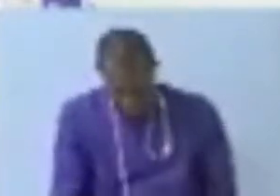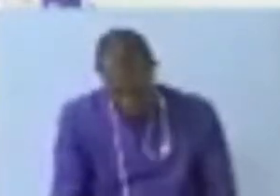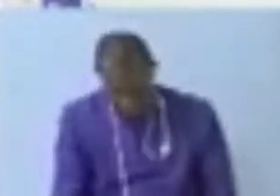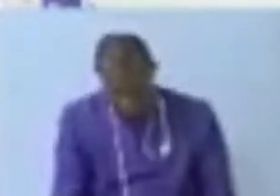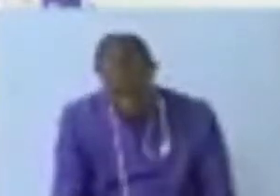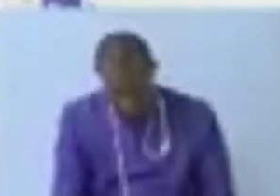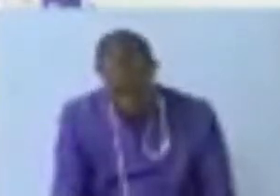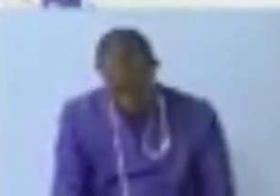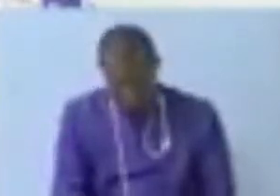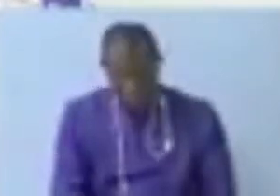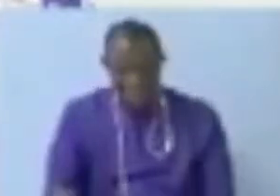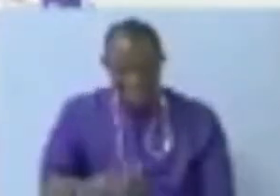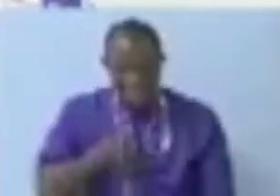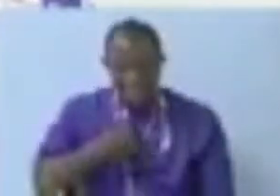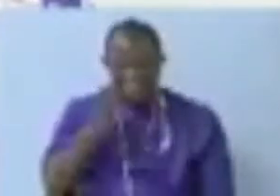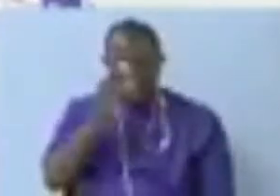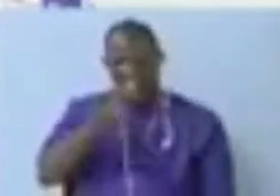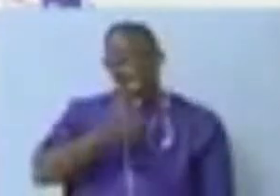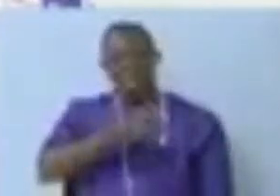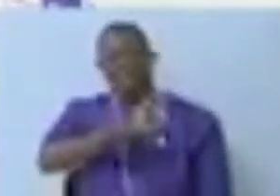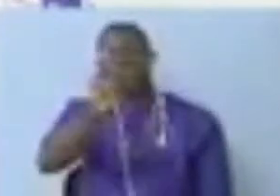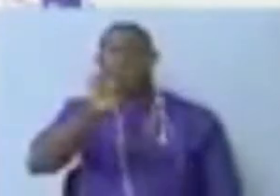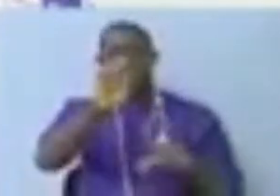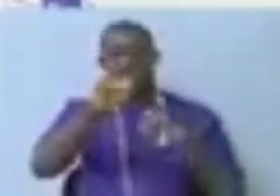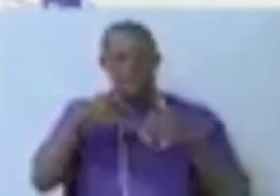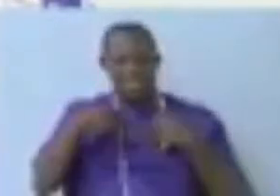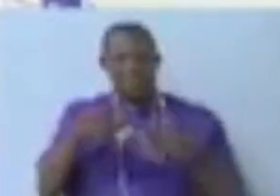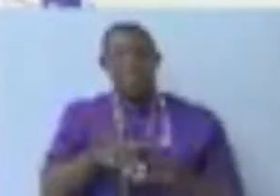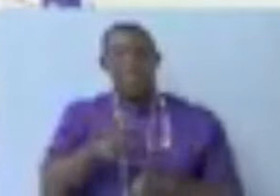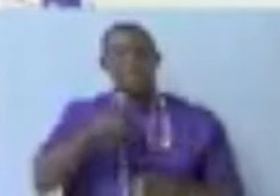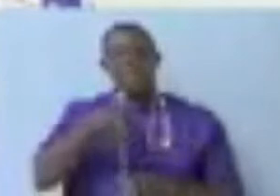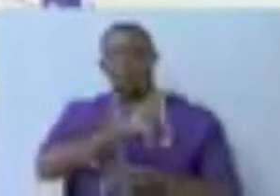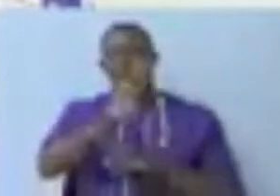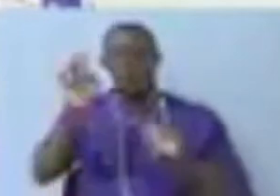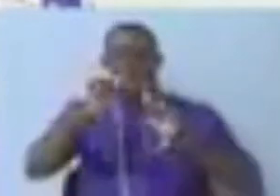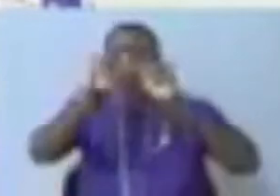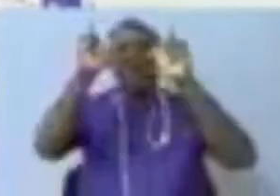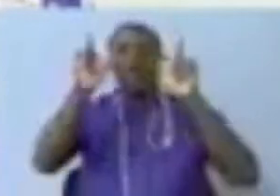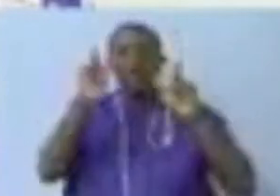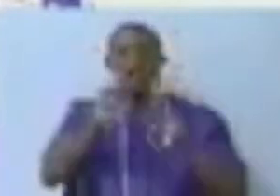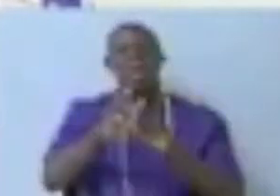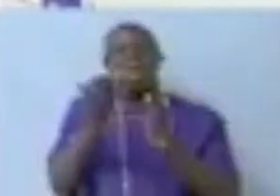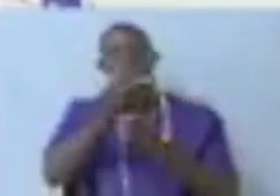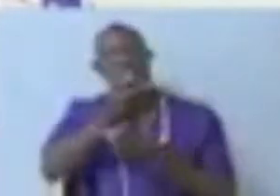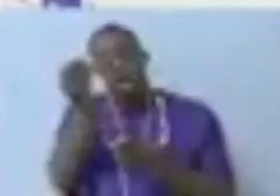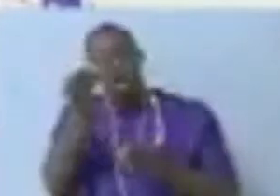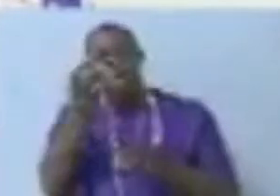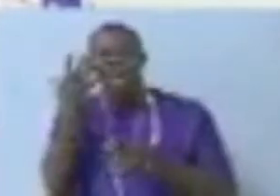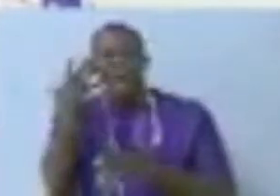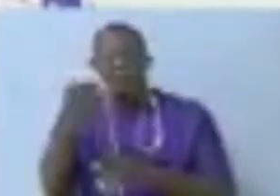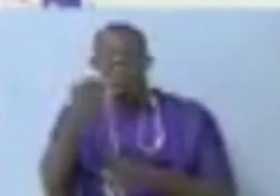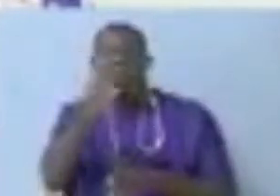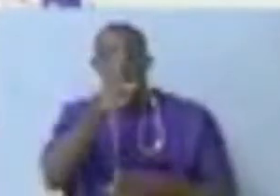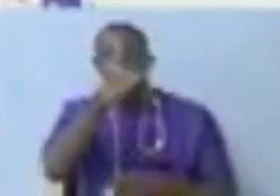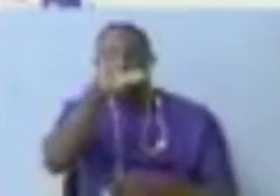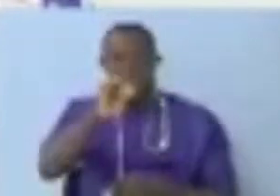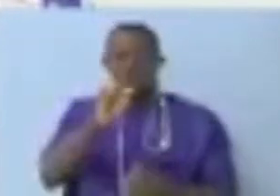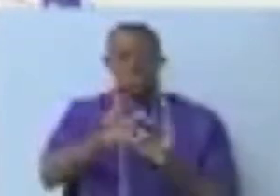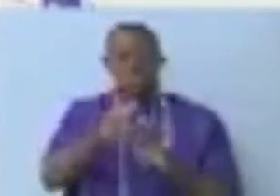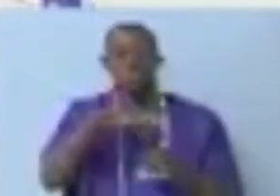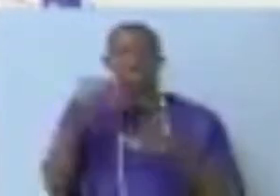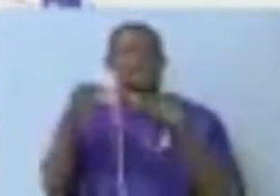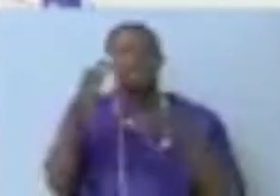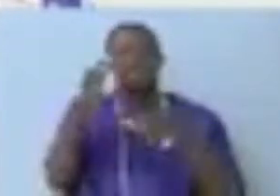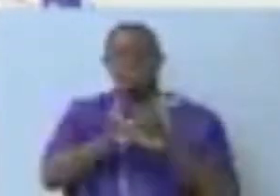I said I do not agree. I am not aware of where, how, and by whom these executions were